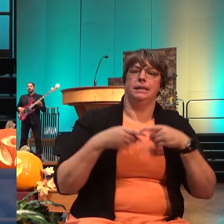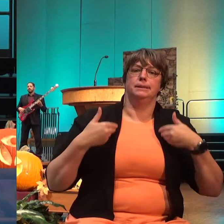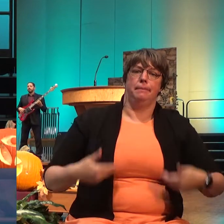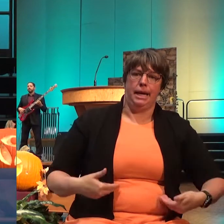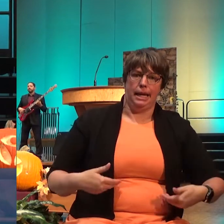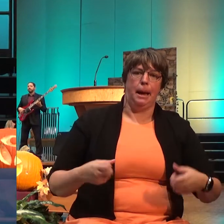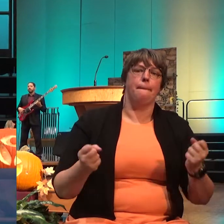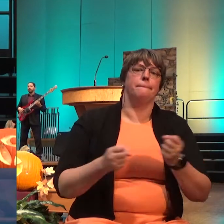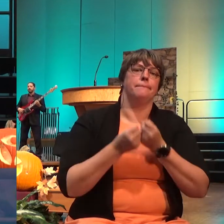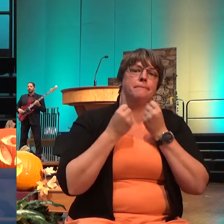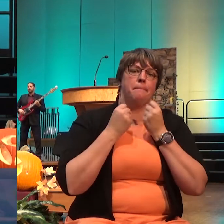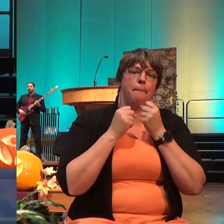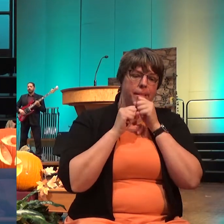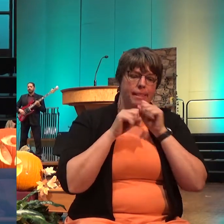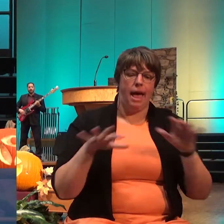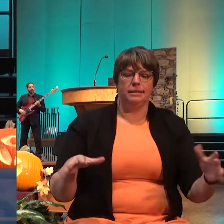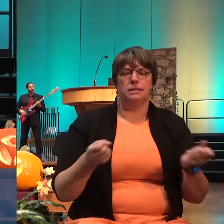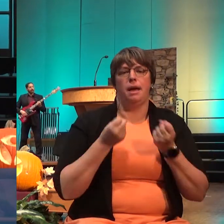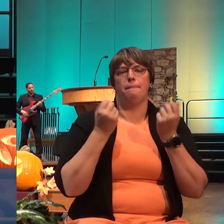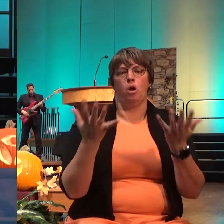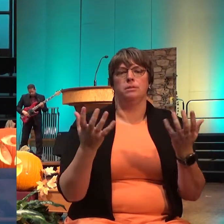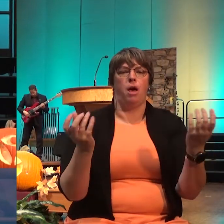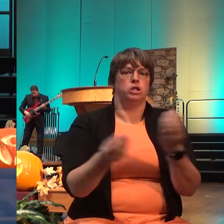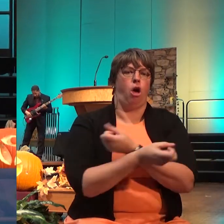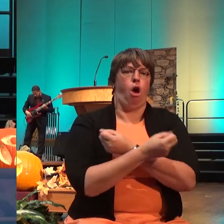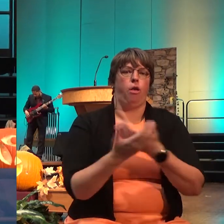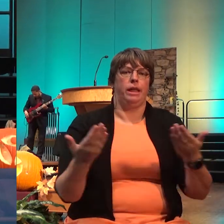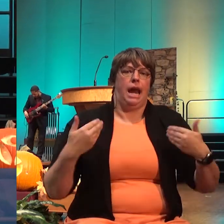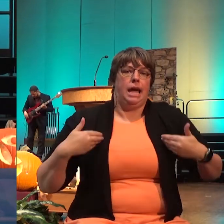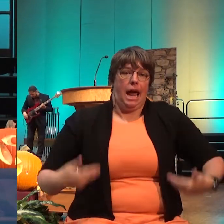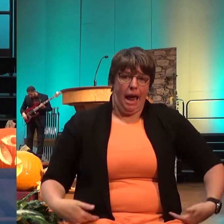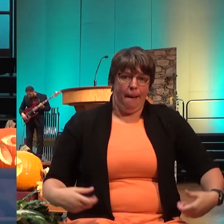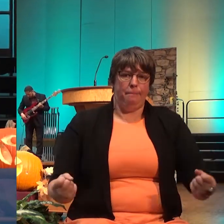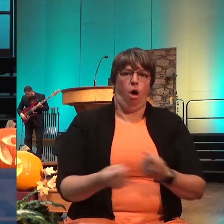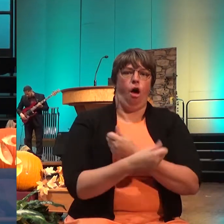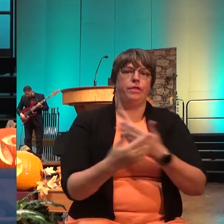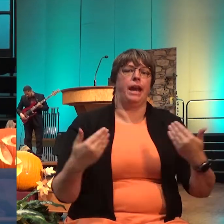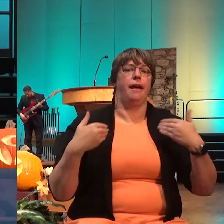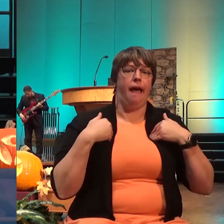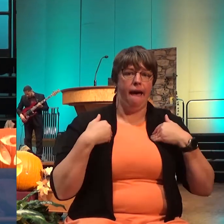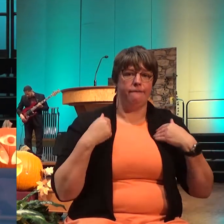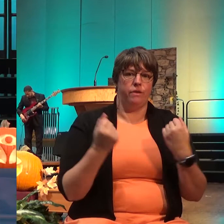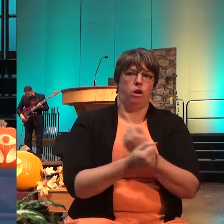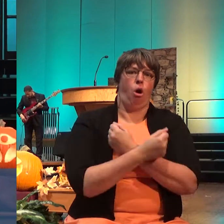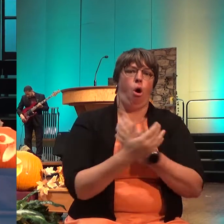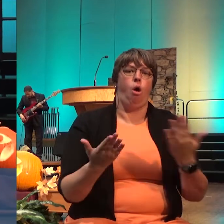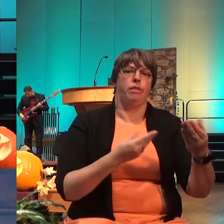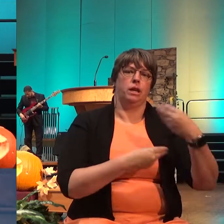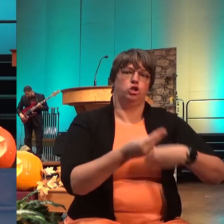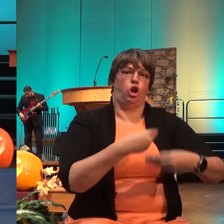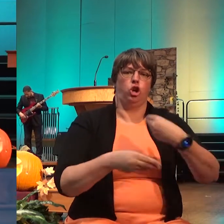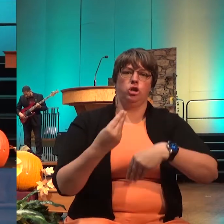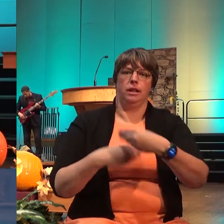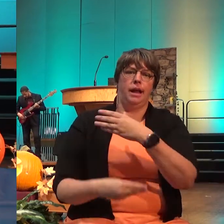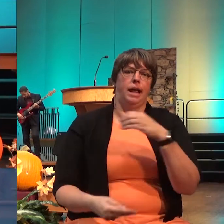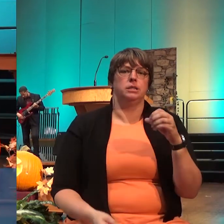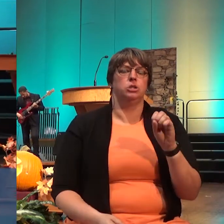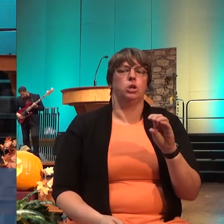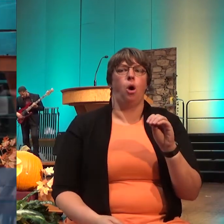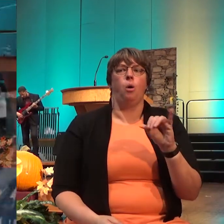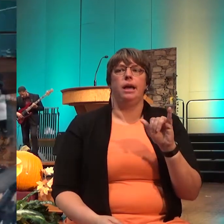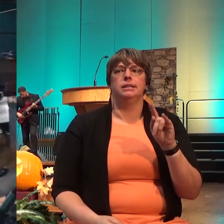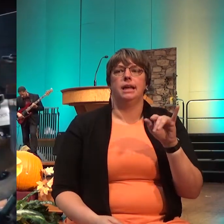and multiplies all that I am, all that I have, and all that I circulate. And so it is.